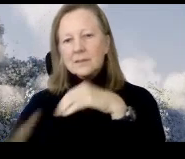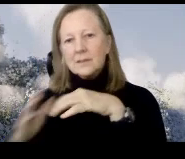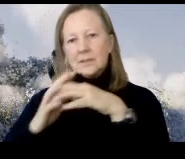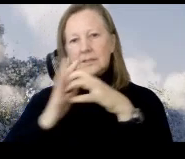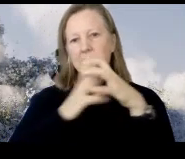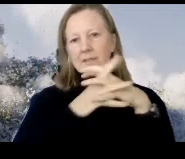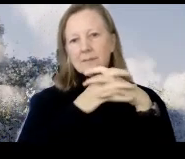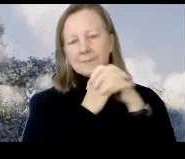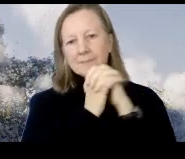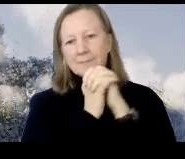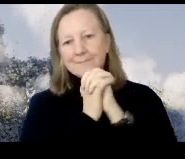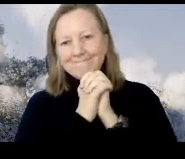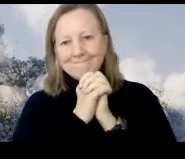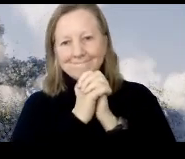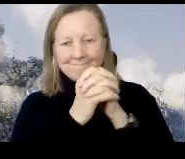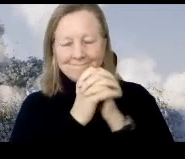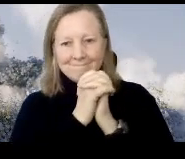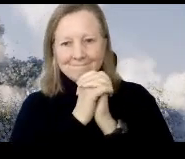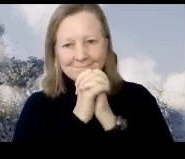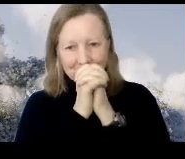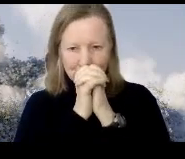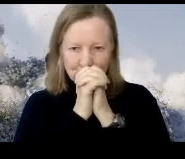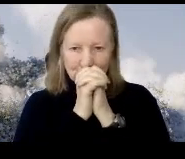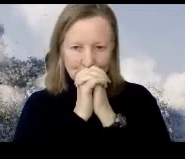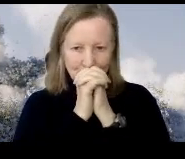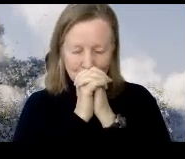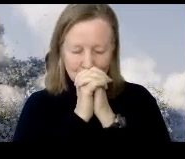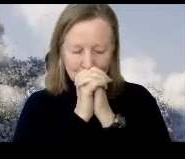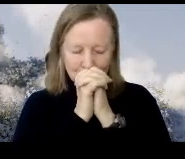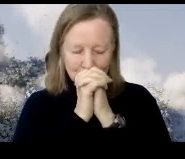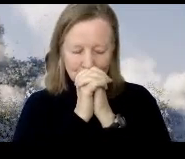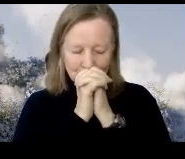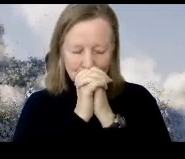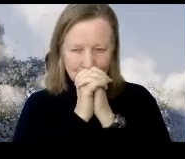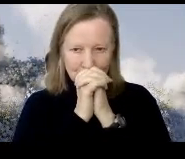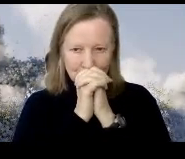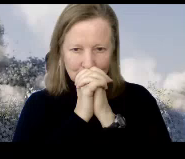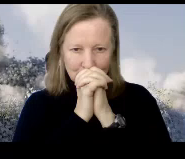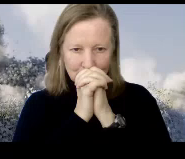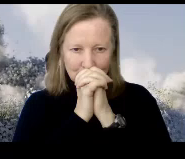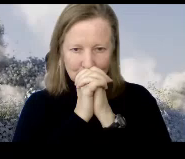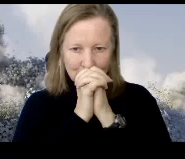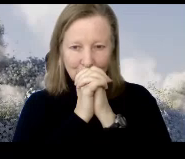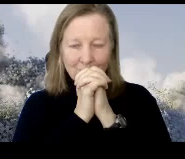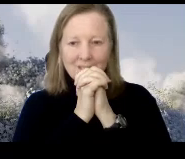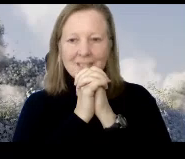an open work permit. What are my steps to start a nursing career here in Manitoba?